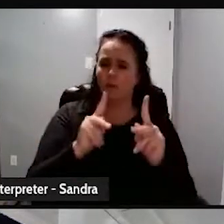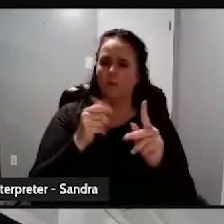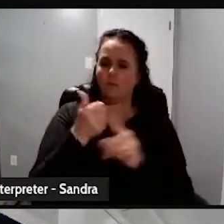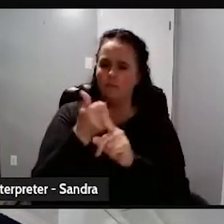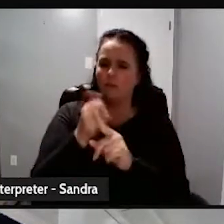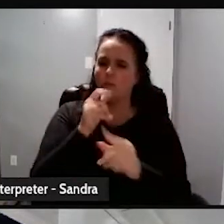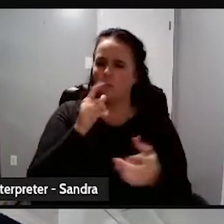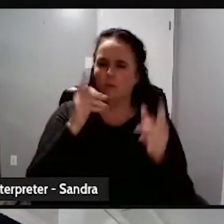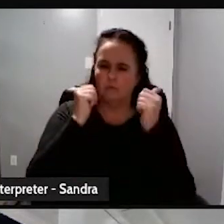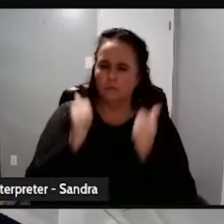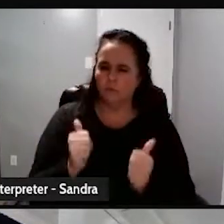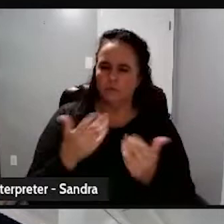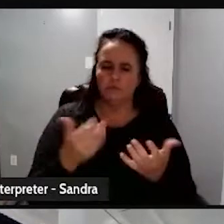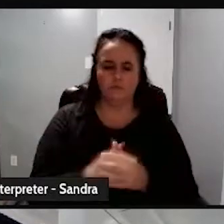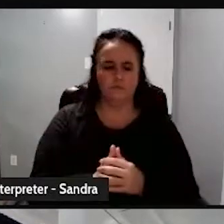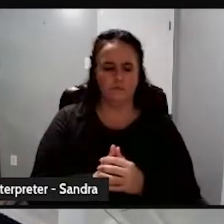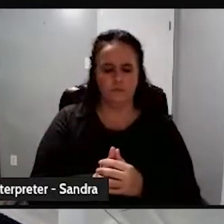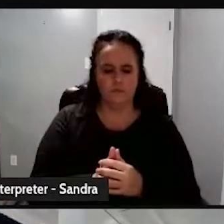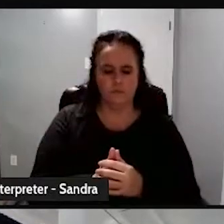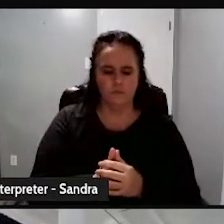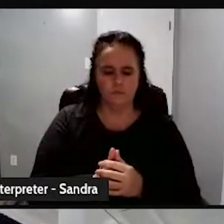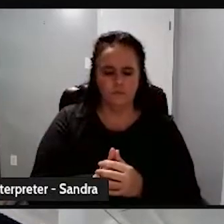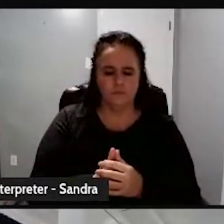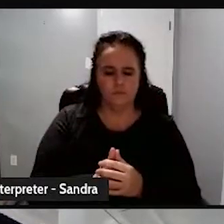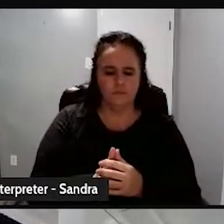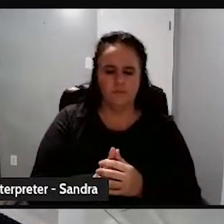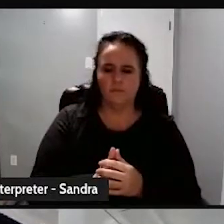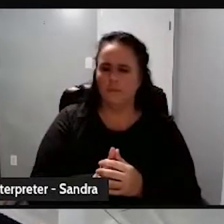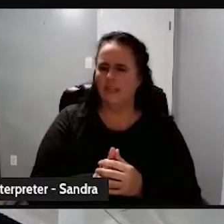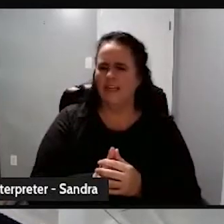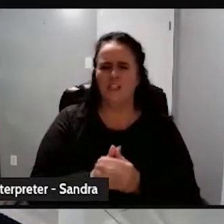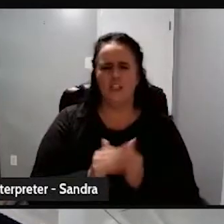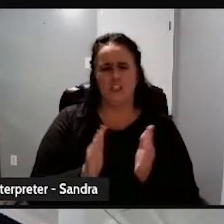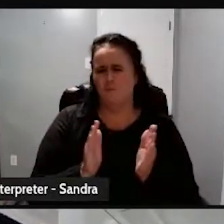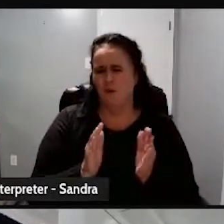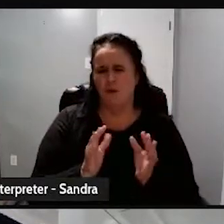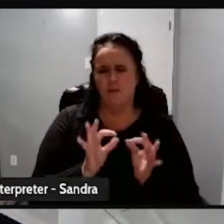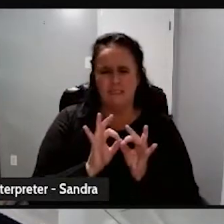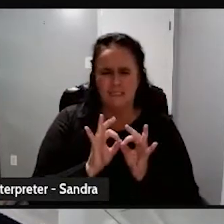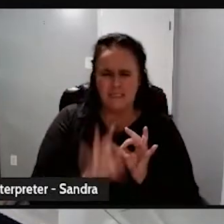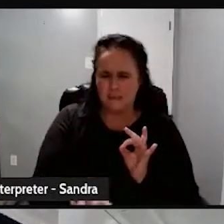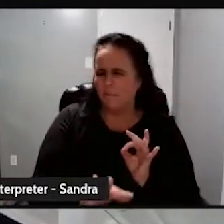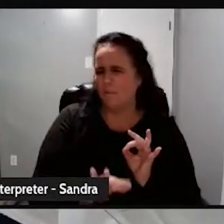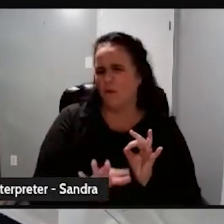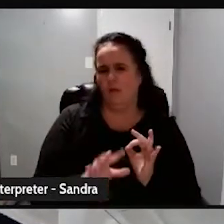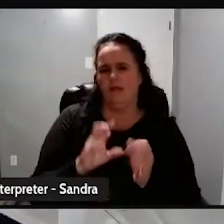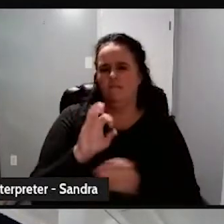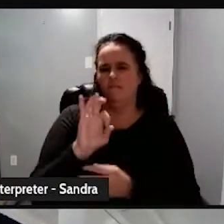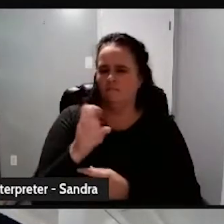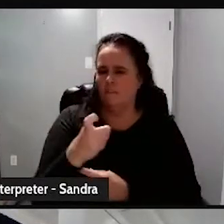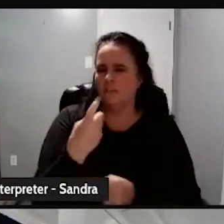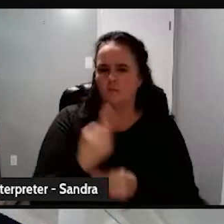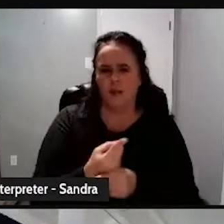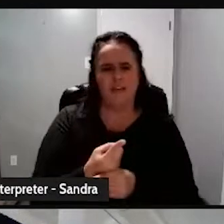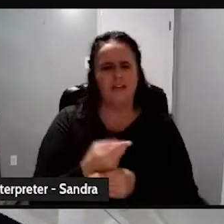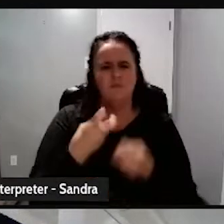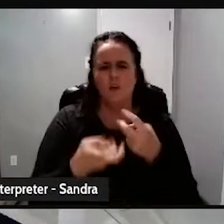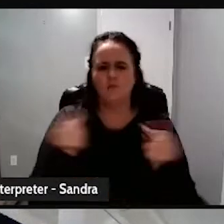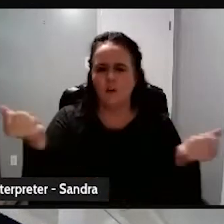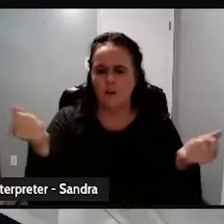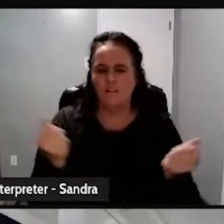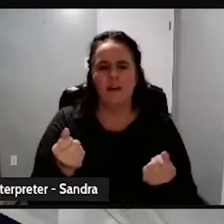impairment. These small, easily attainable fixes can make such a difference in someone's experience